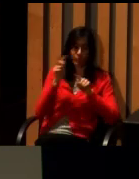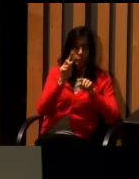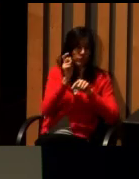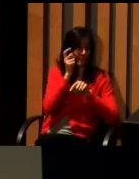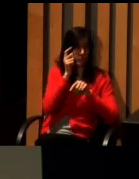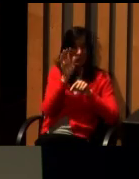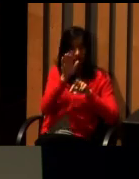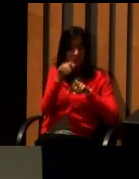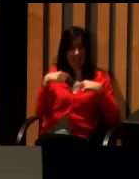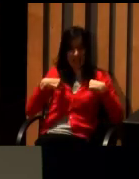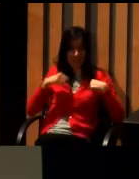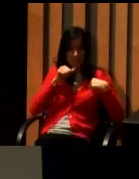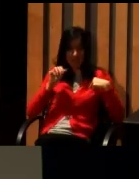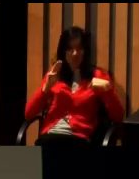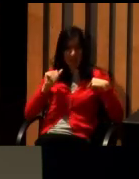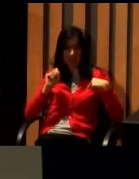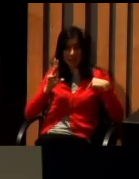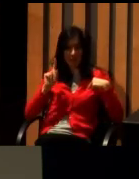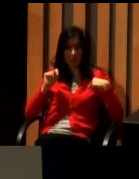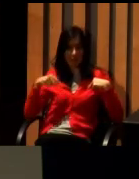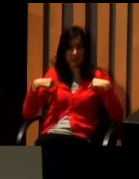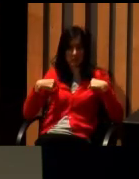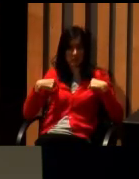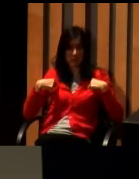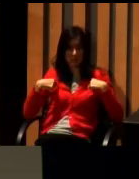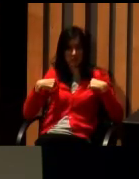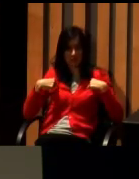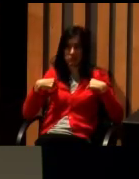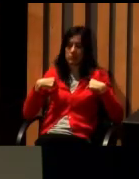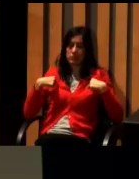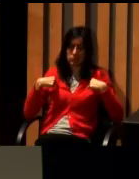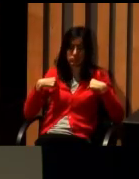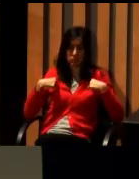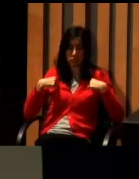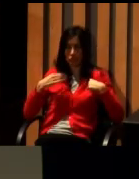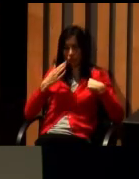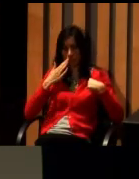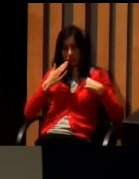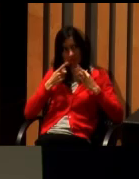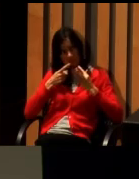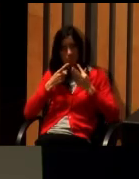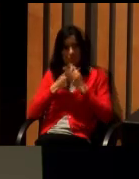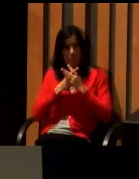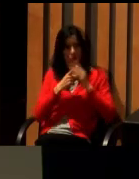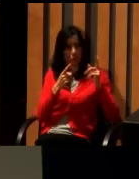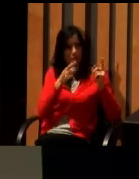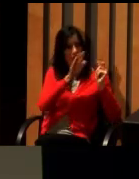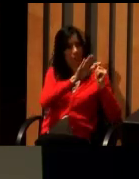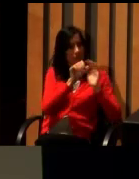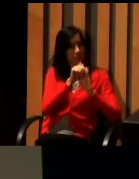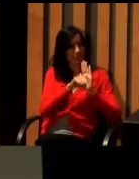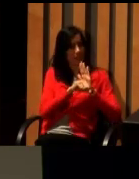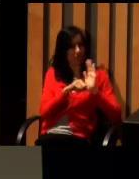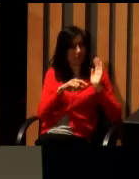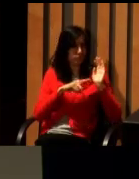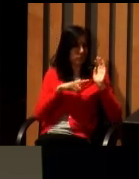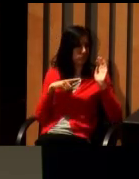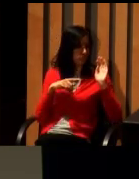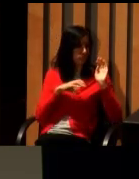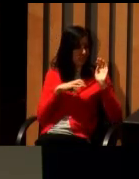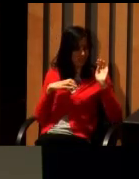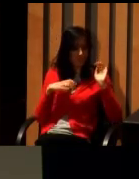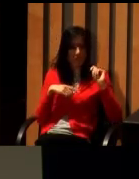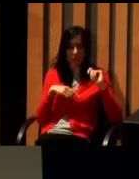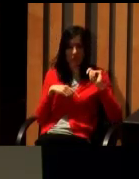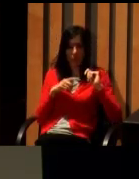strong language for kids that age to be sending a message to the legislature where they will hopefully sit someday. And we've